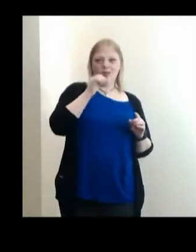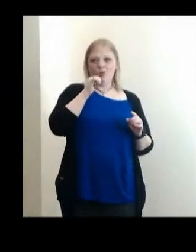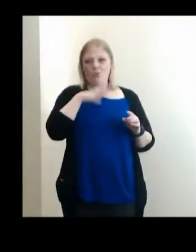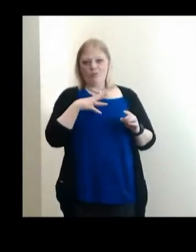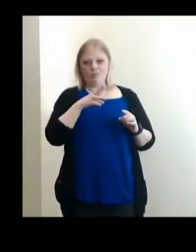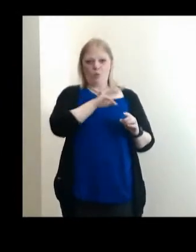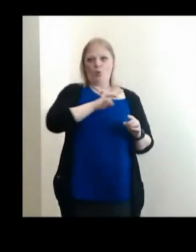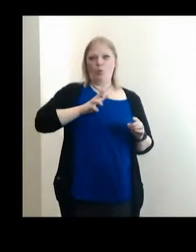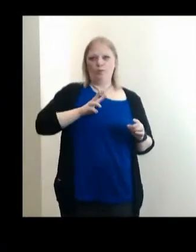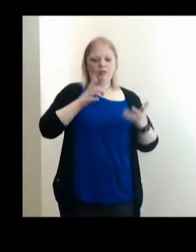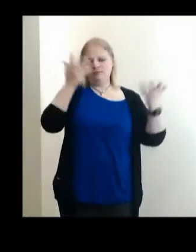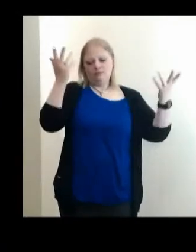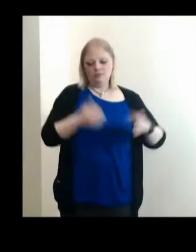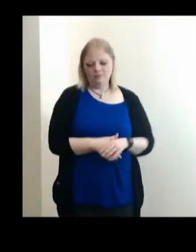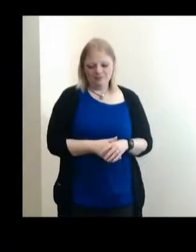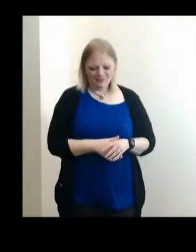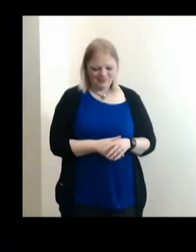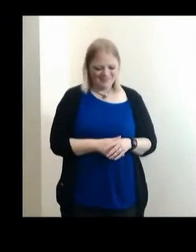Woman.